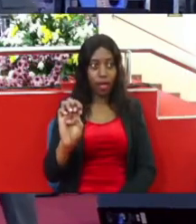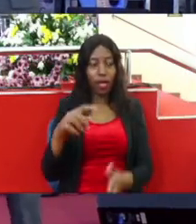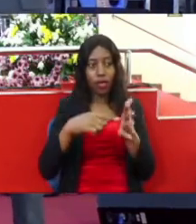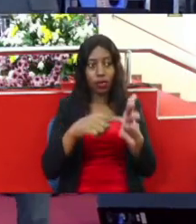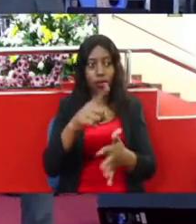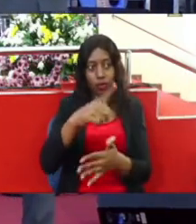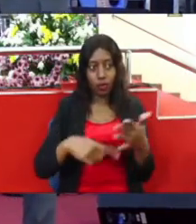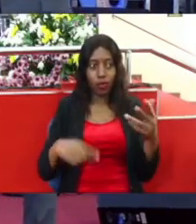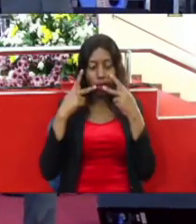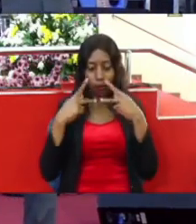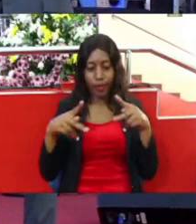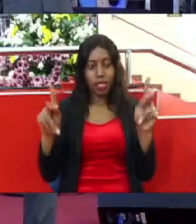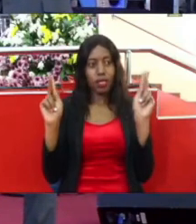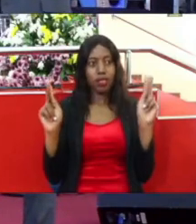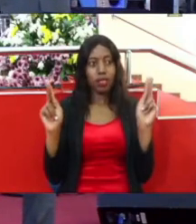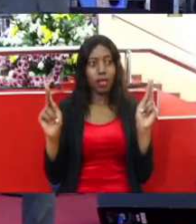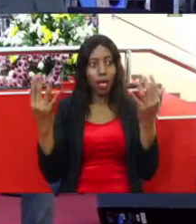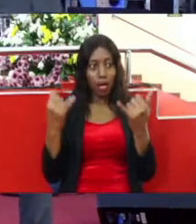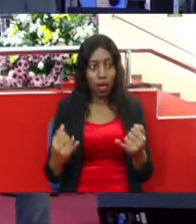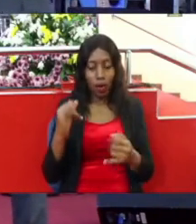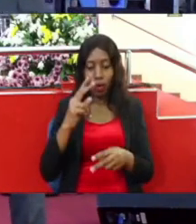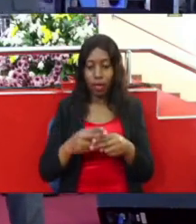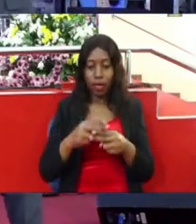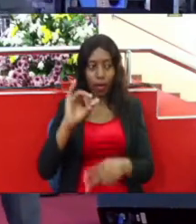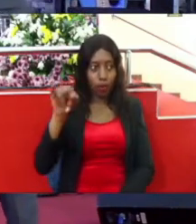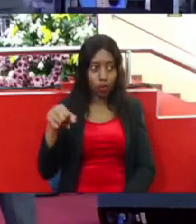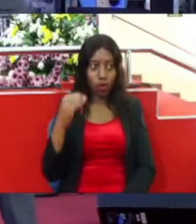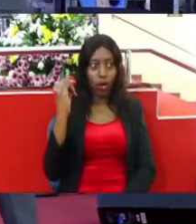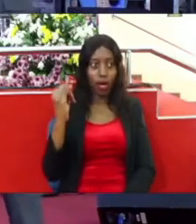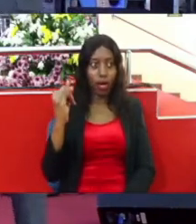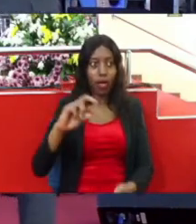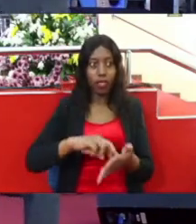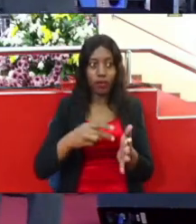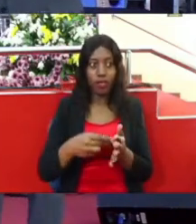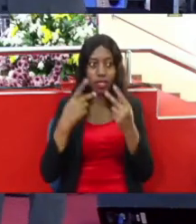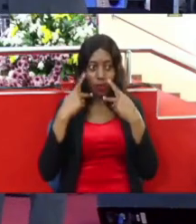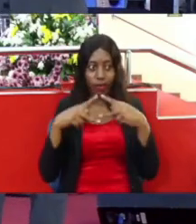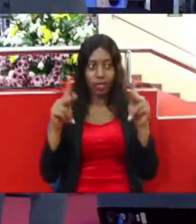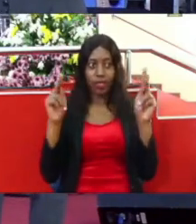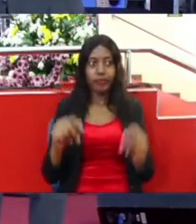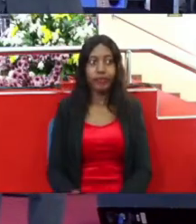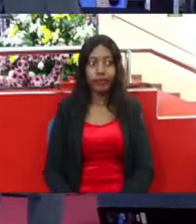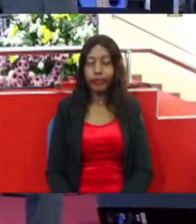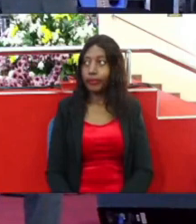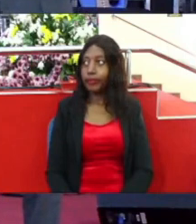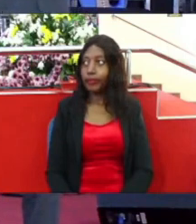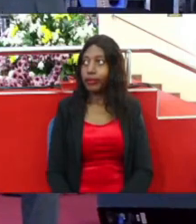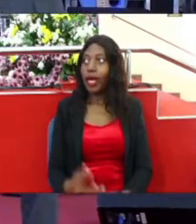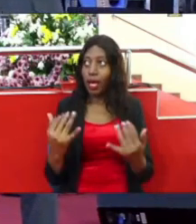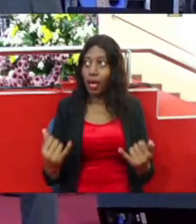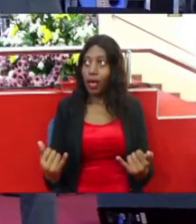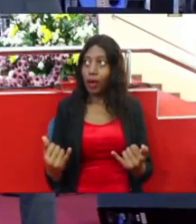Yona. Again I looked this up in the dictionary. Vile vile nikaangalia maana katika kamusi. And Amittai means, na Amittai inamaanisha,